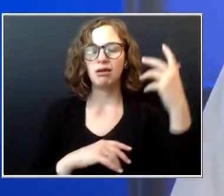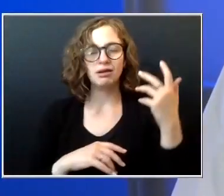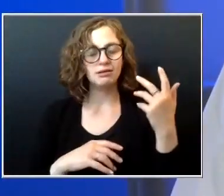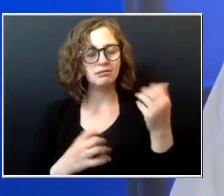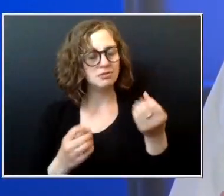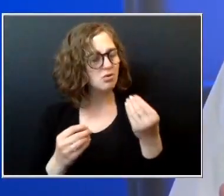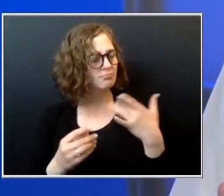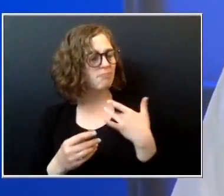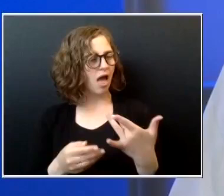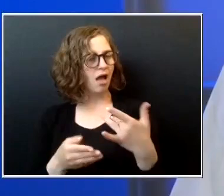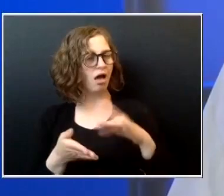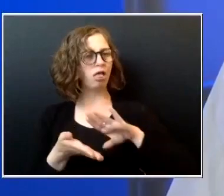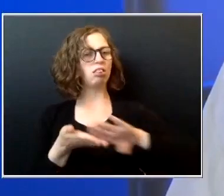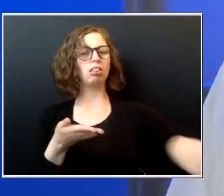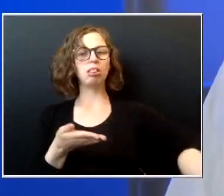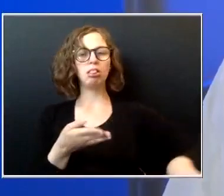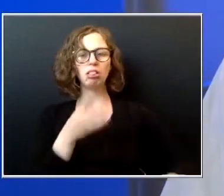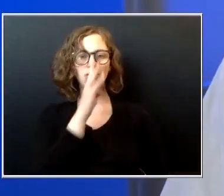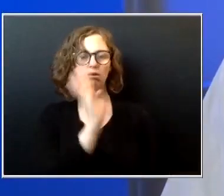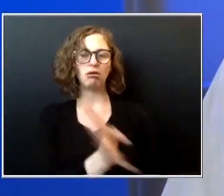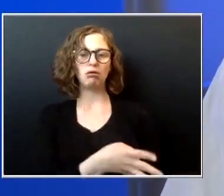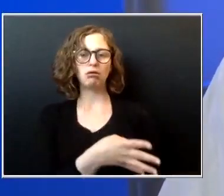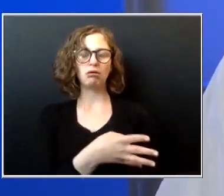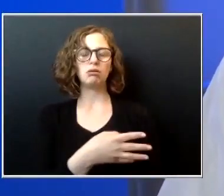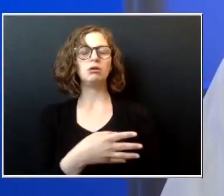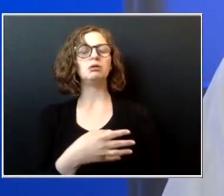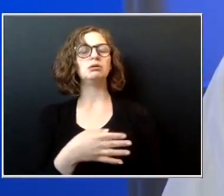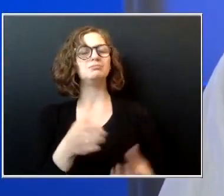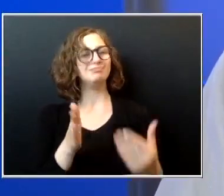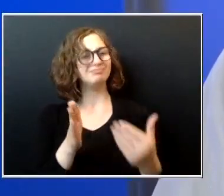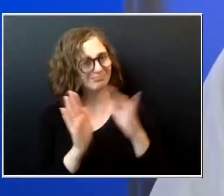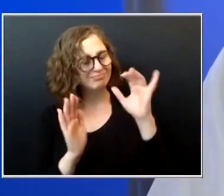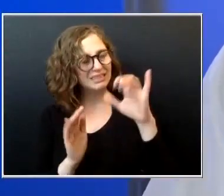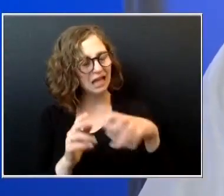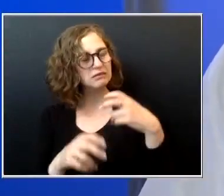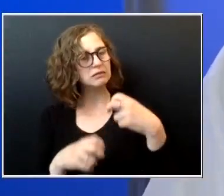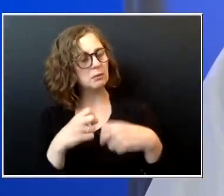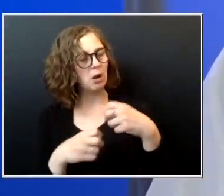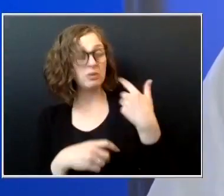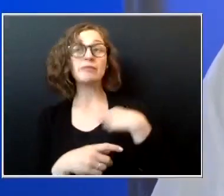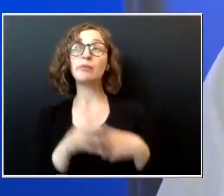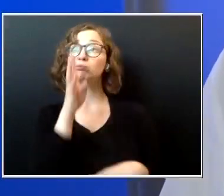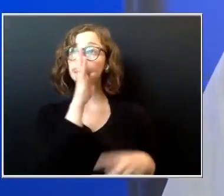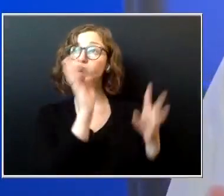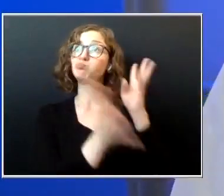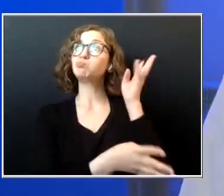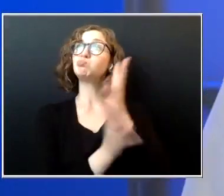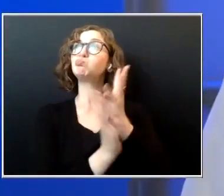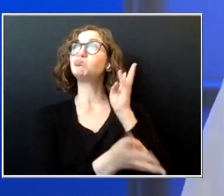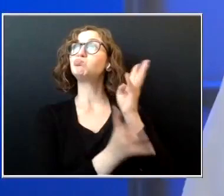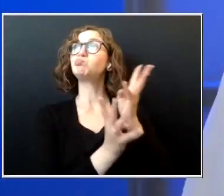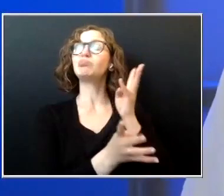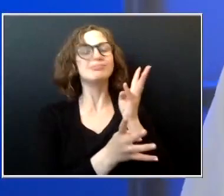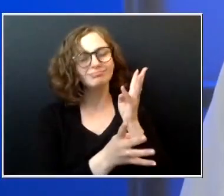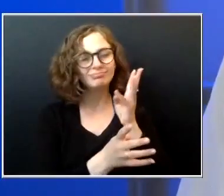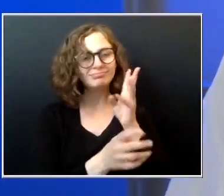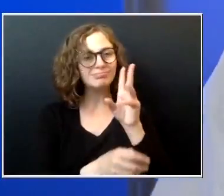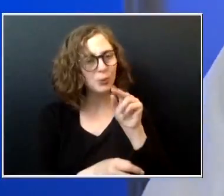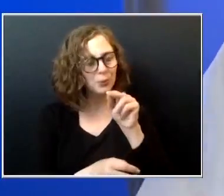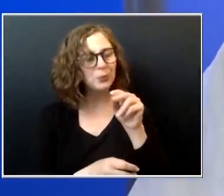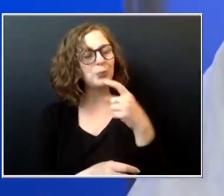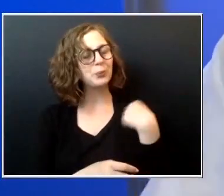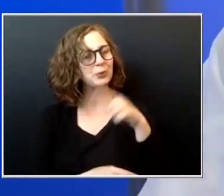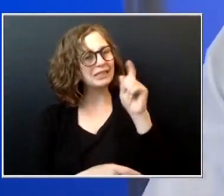think again a huge problem for us to just ignore those things because, going back to maternal mortality